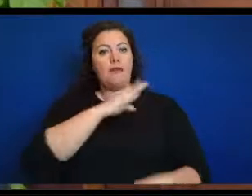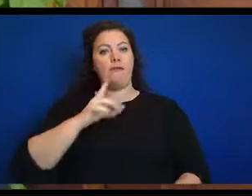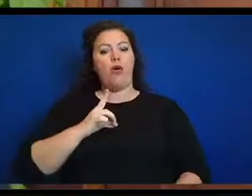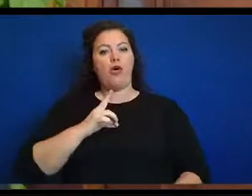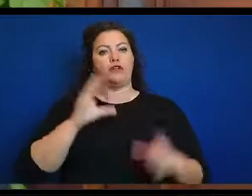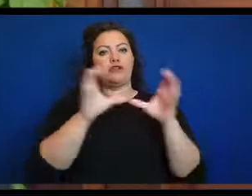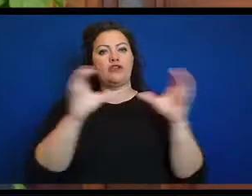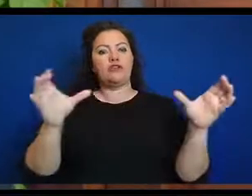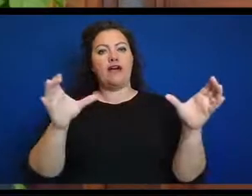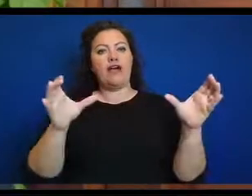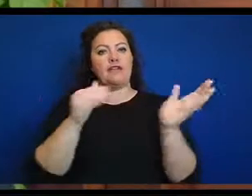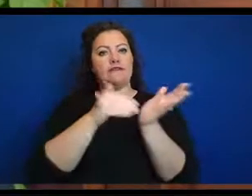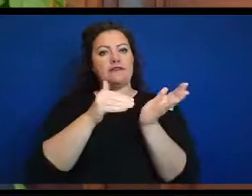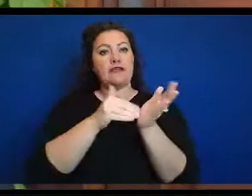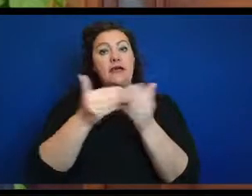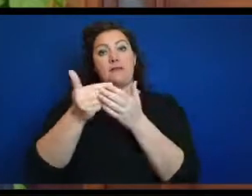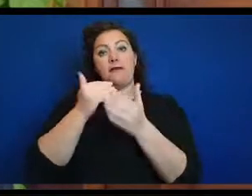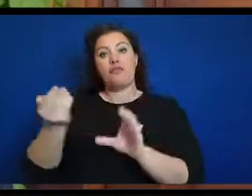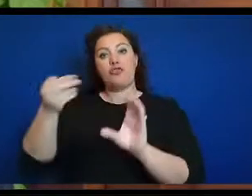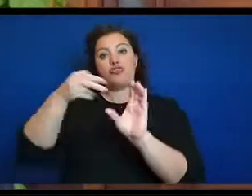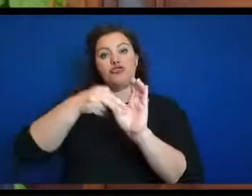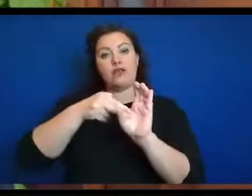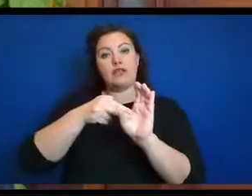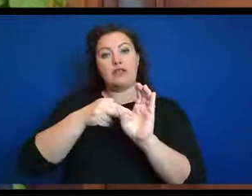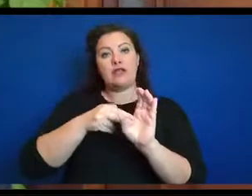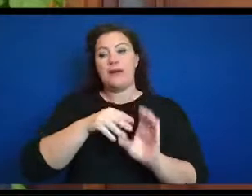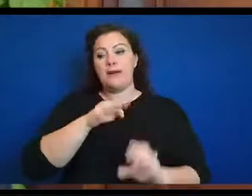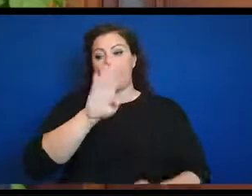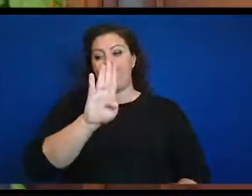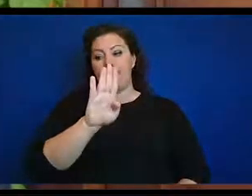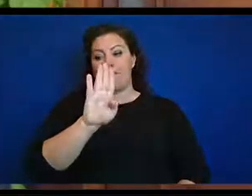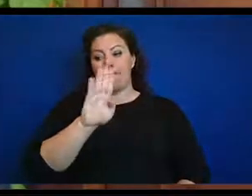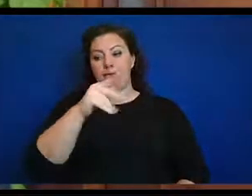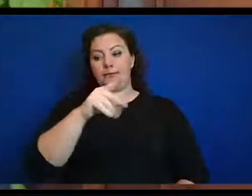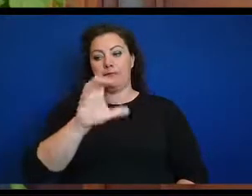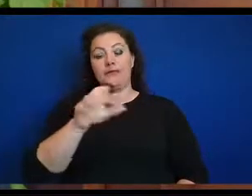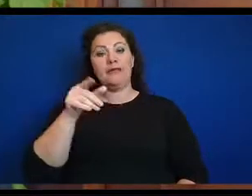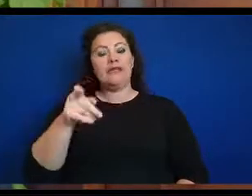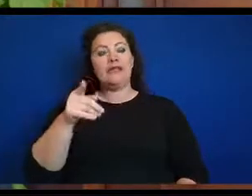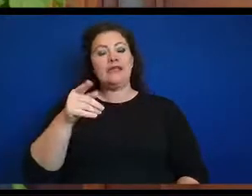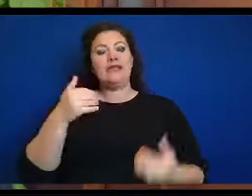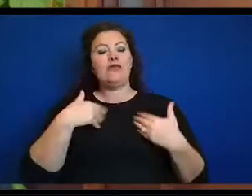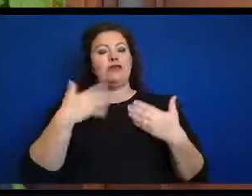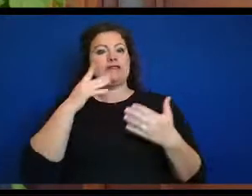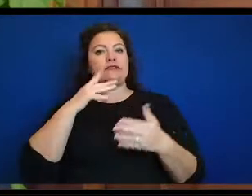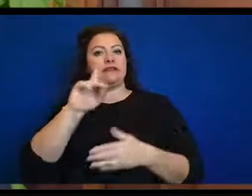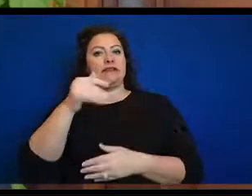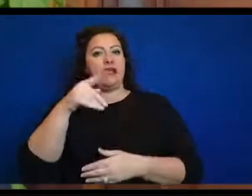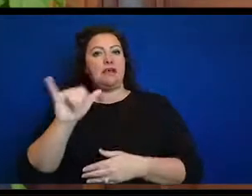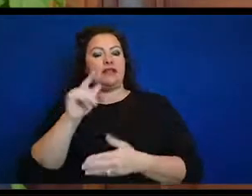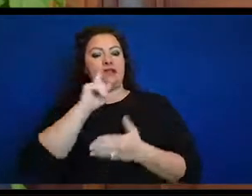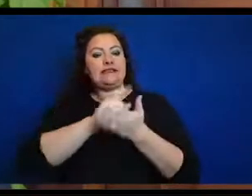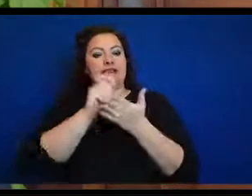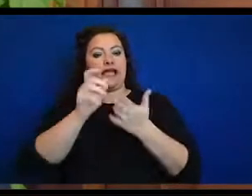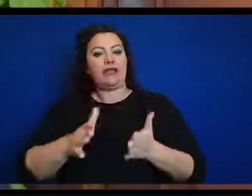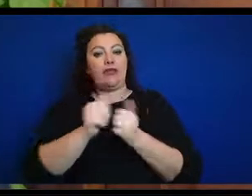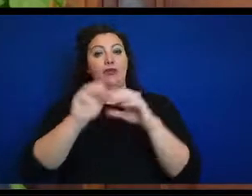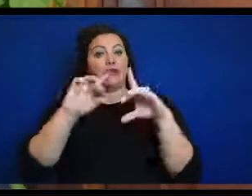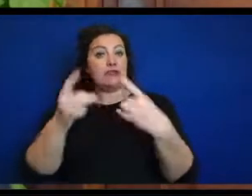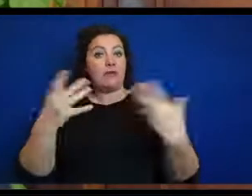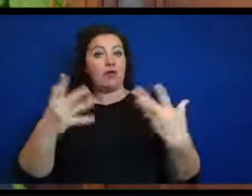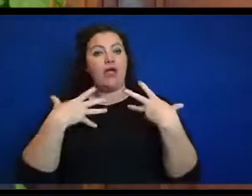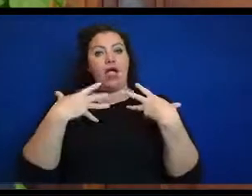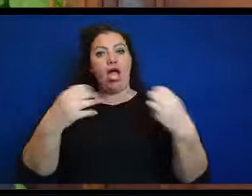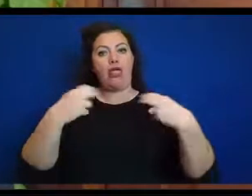joining the Bipartisan Policy Center, he served as Deputy Assistant Secretary in the Department of Health and